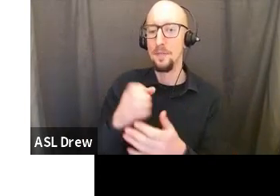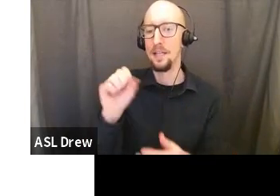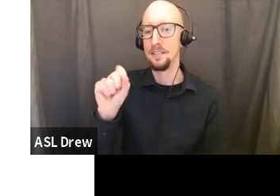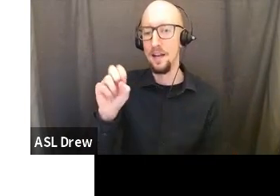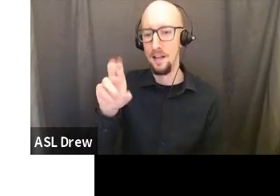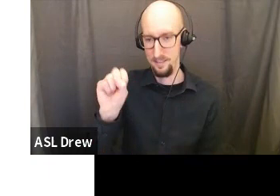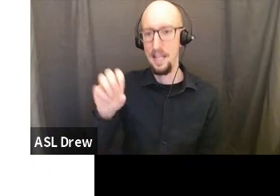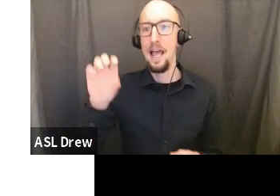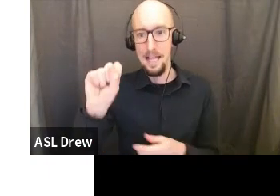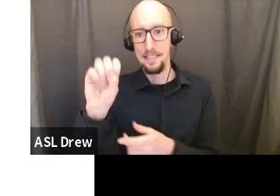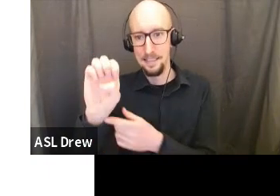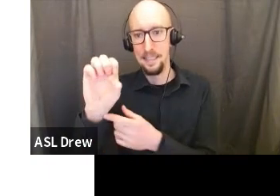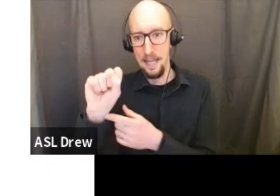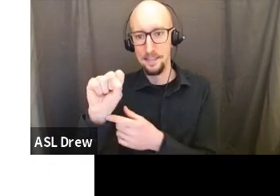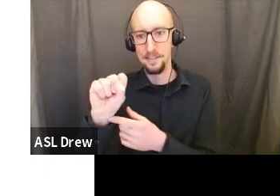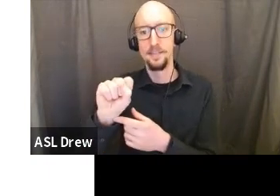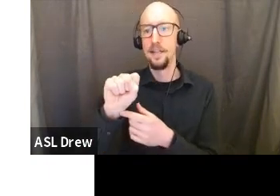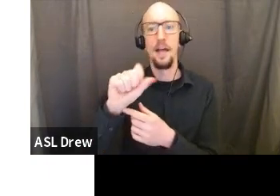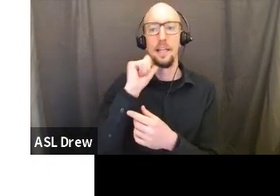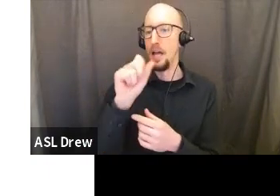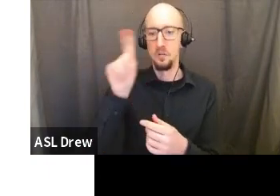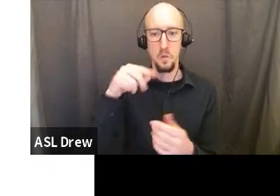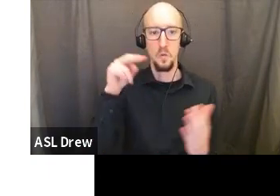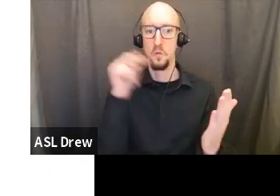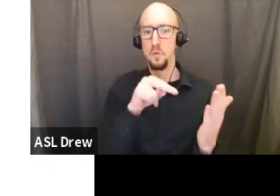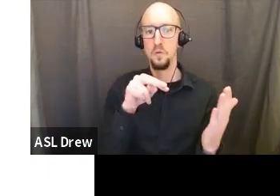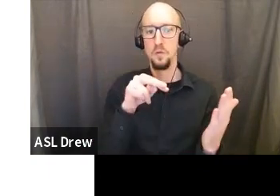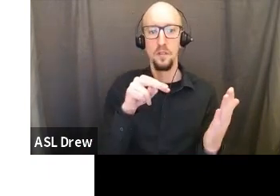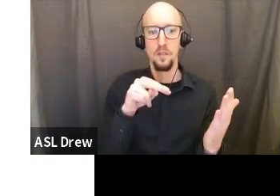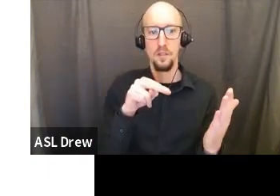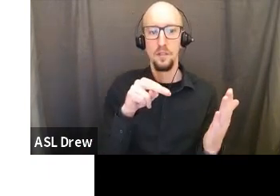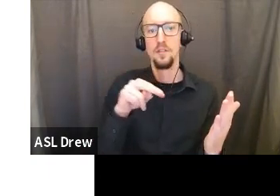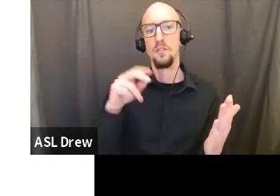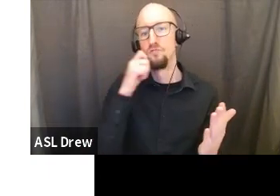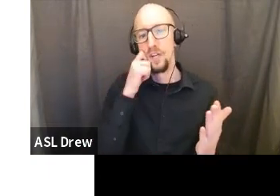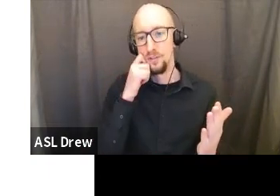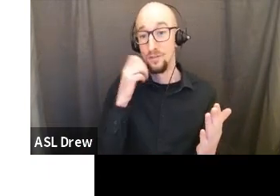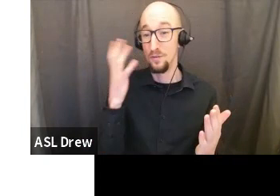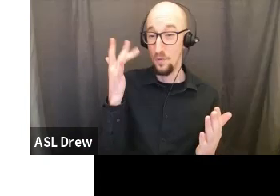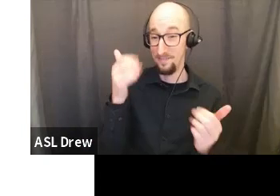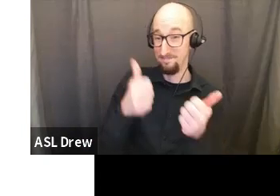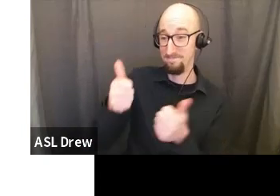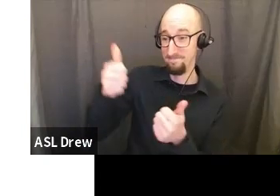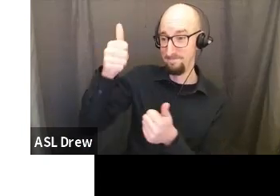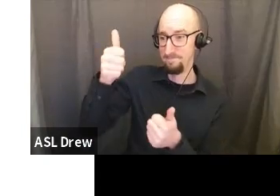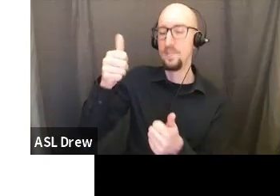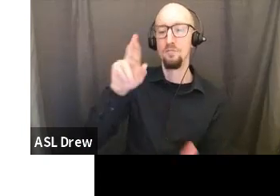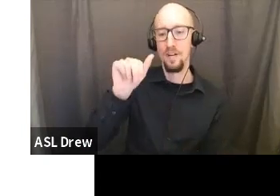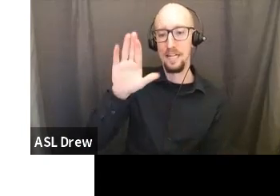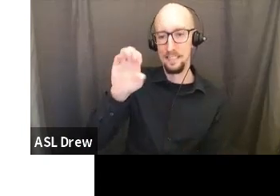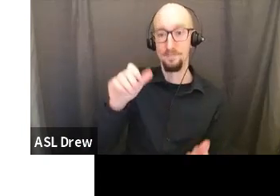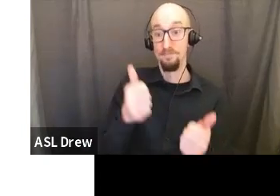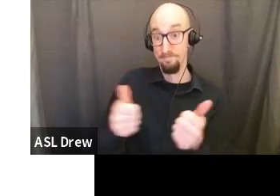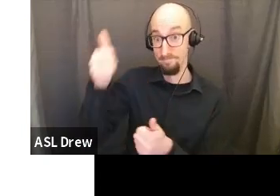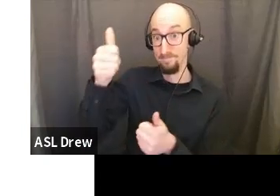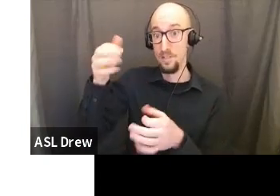in the admissions process because the Supreme Court had laid down